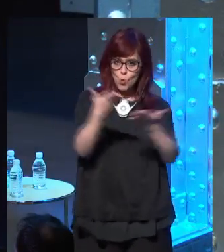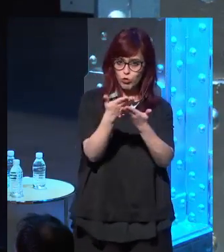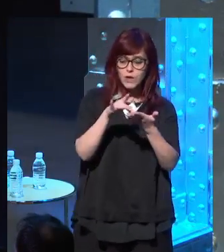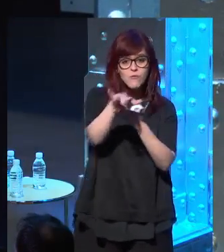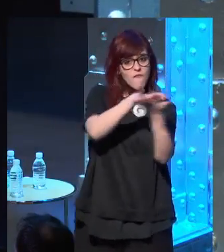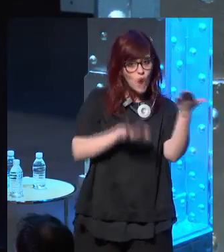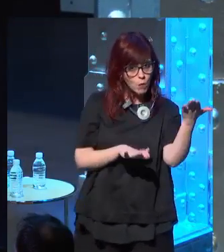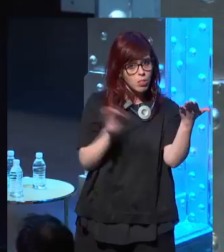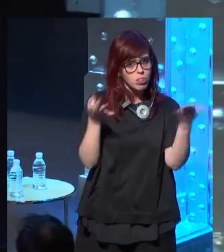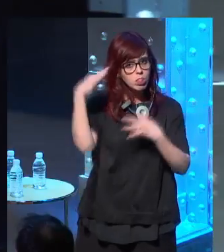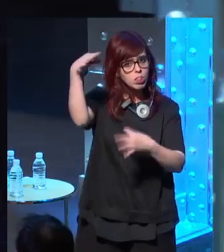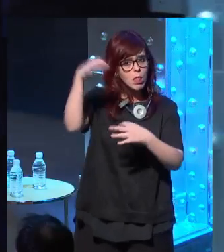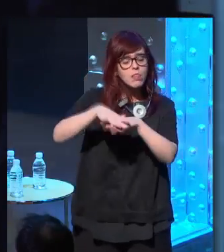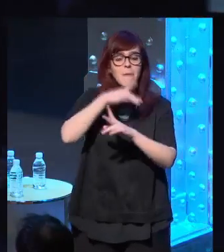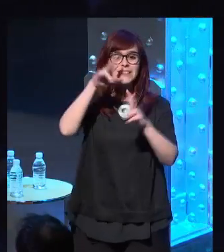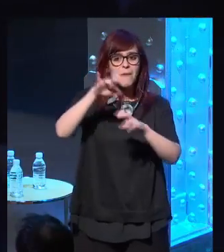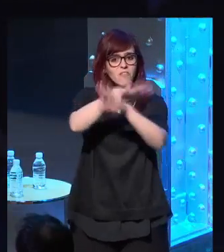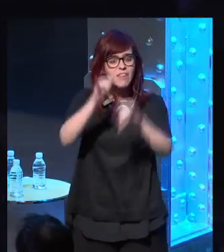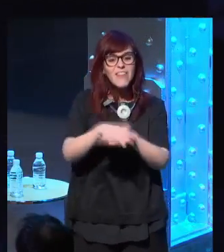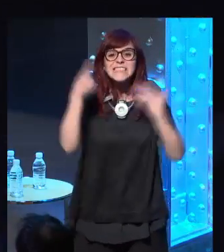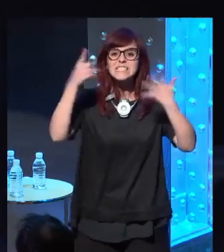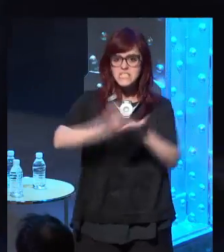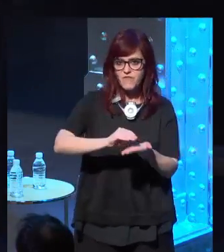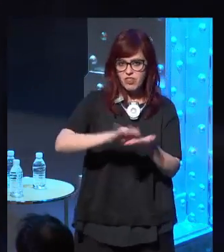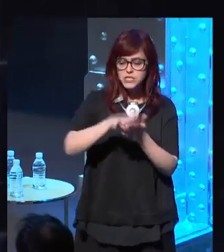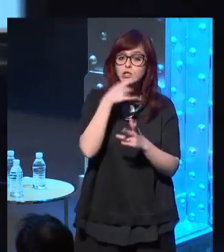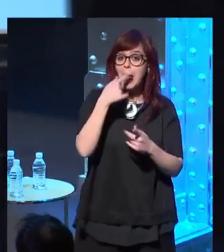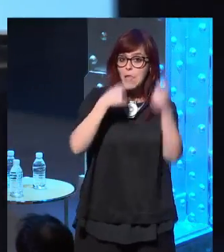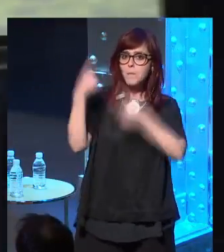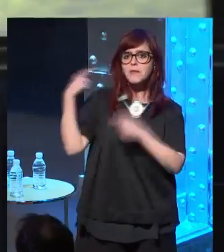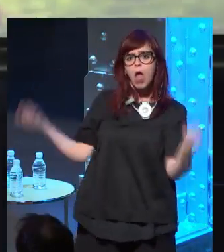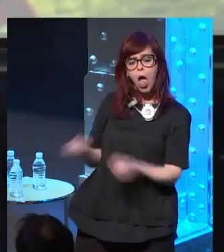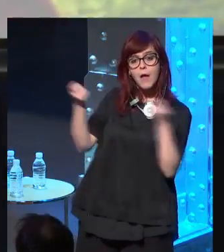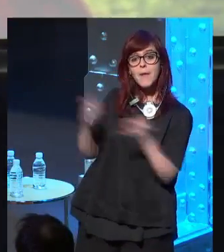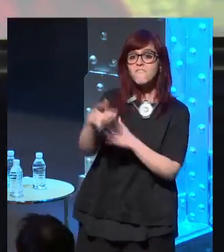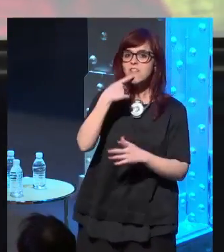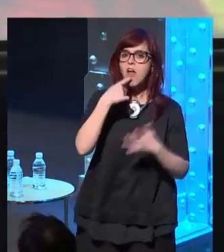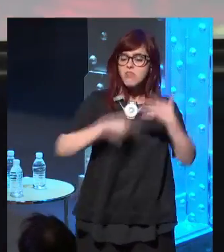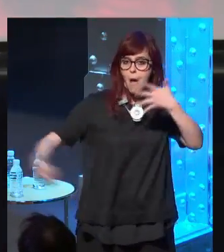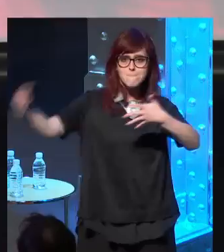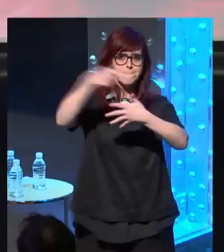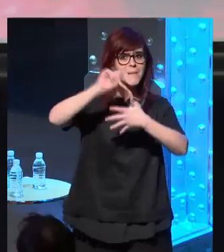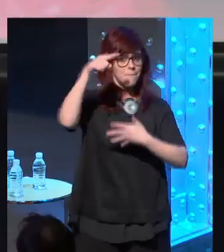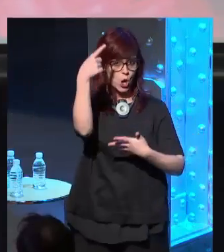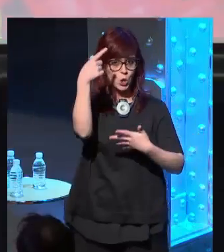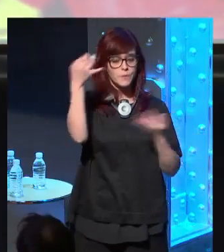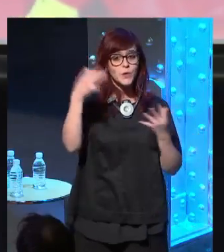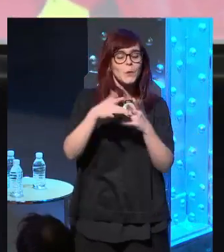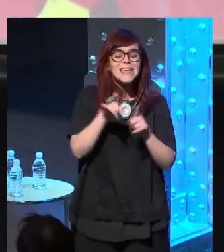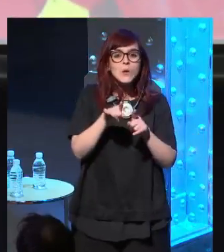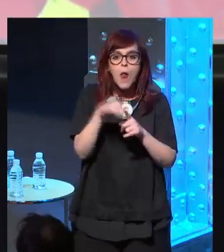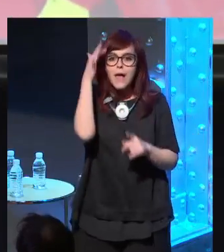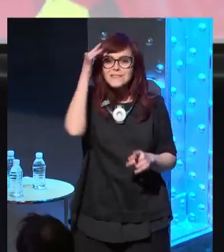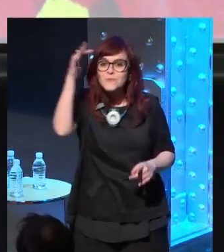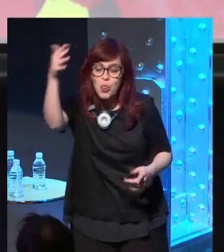Ragnhild mentioned last week, where Finland came in top. The inspiration for